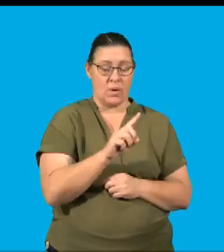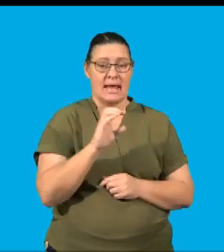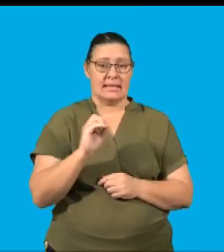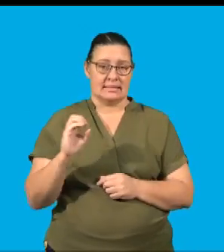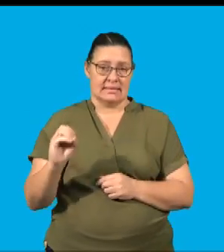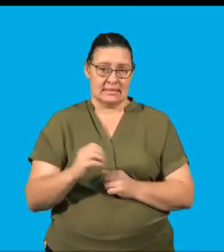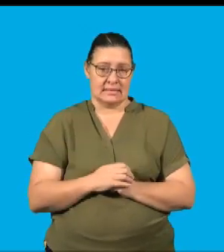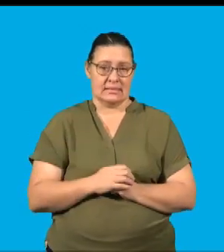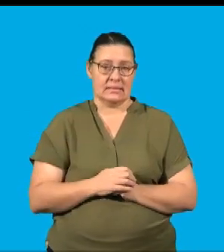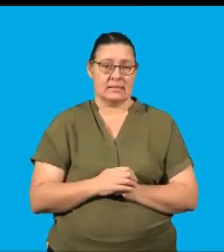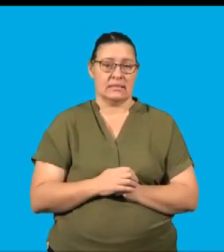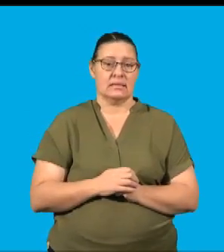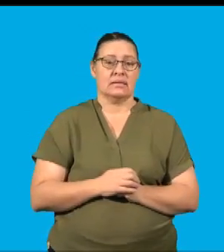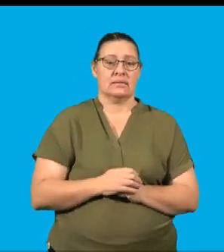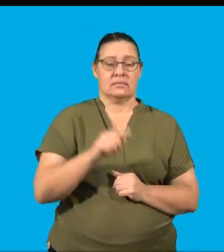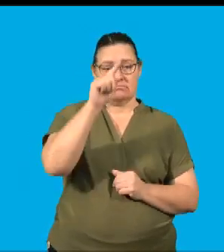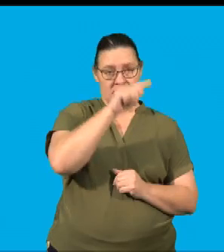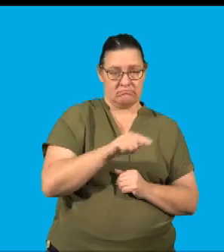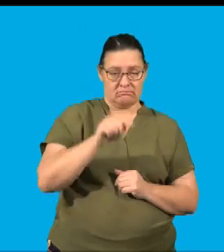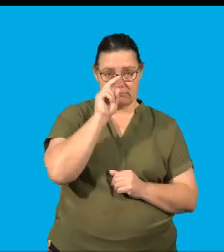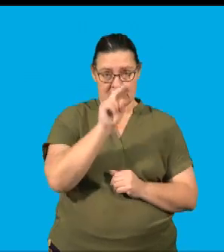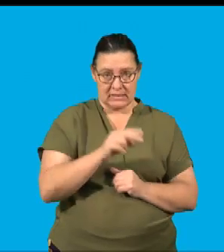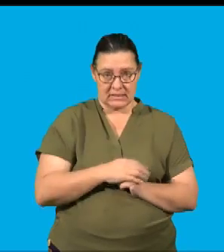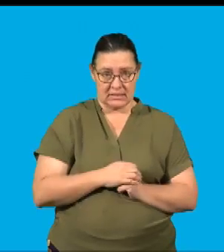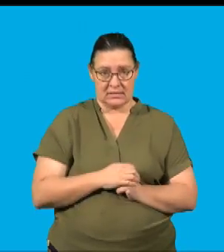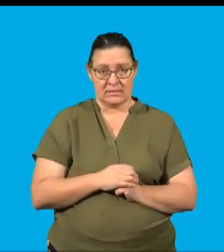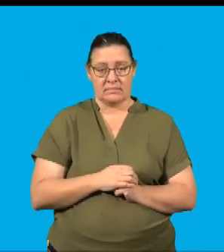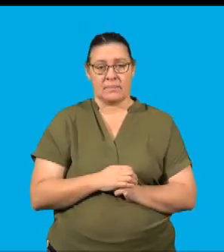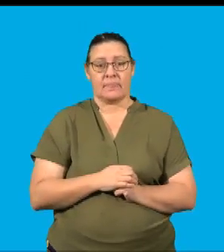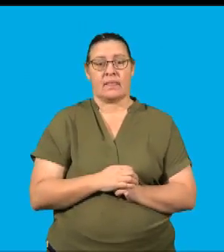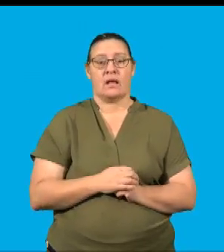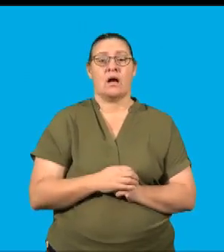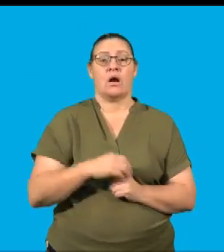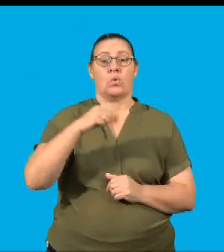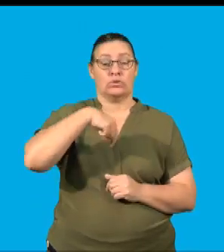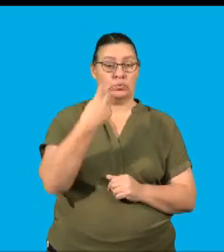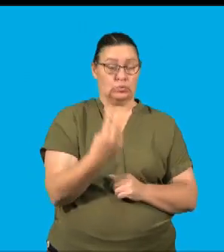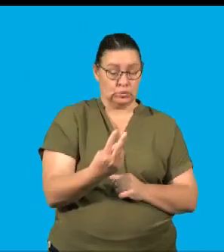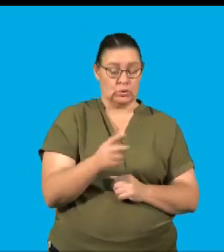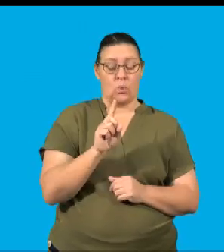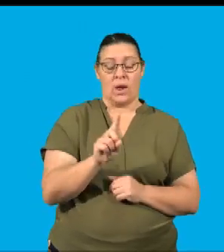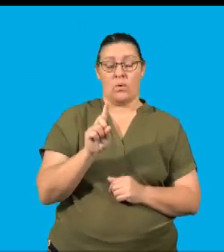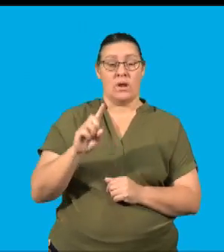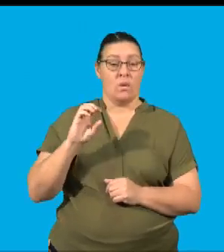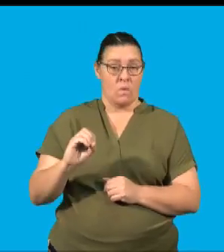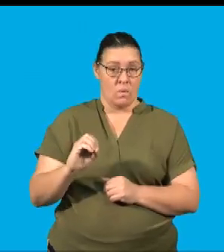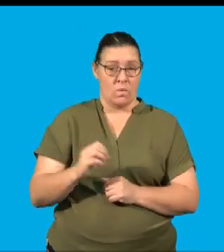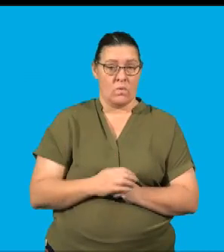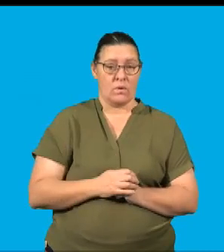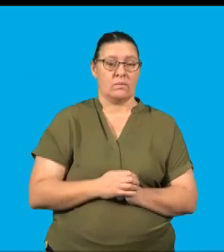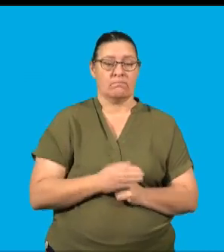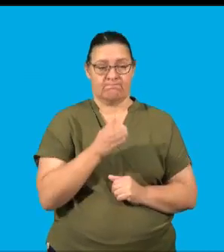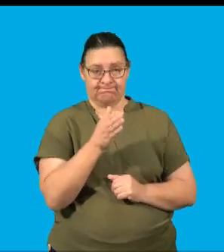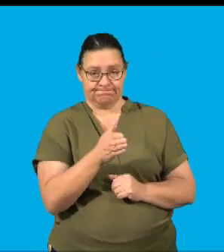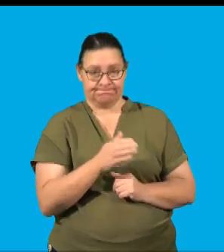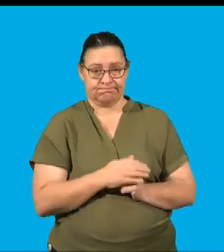1 is 100. Where is quartile 1? There is quartile 1. It is 100. Quartile 2 is 110.